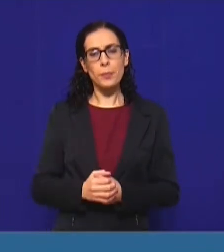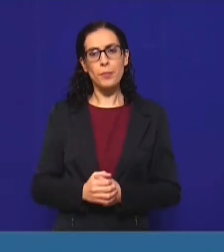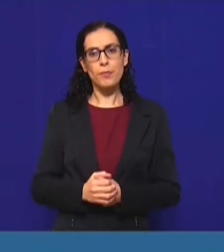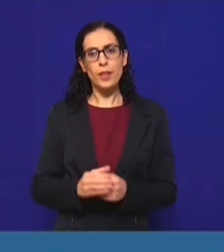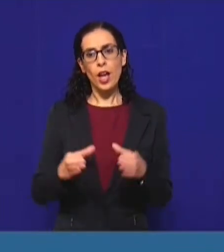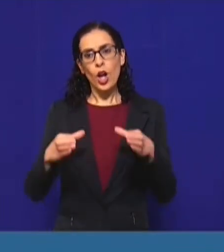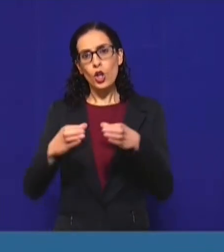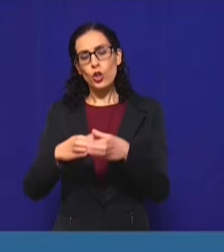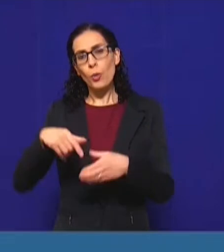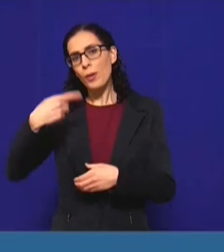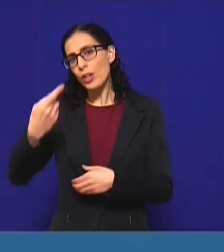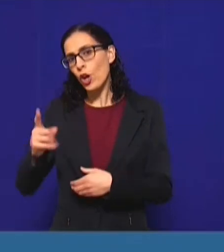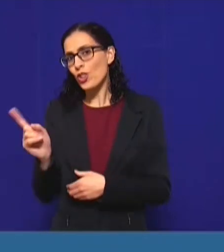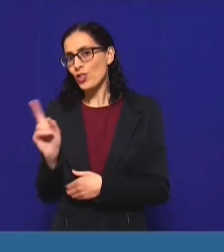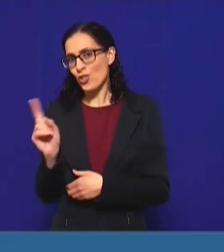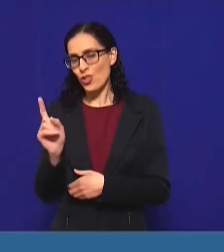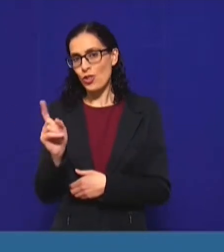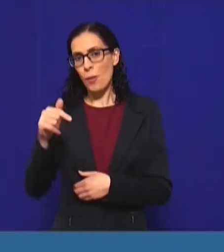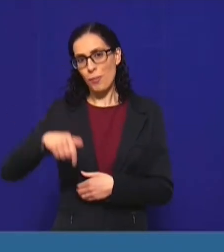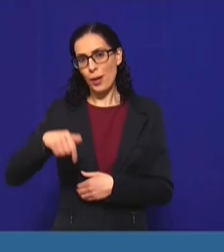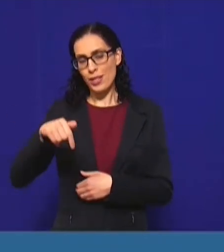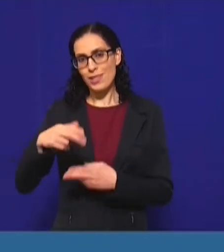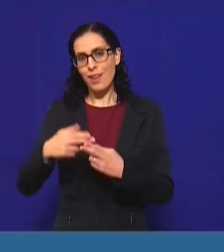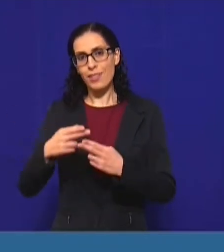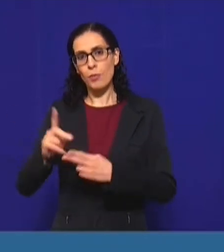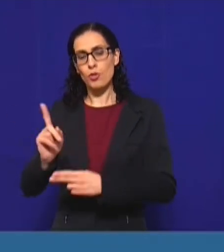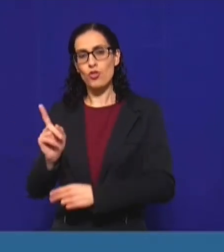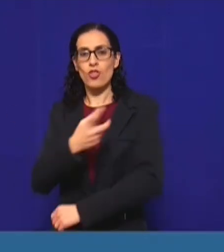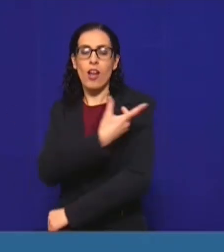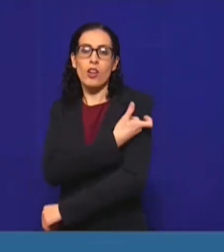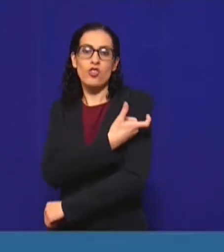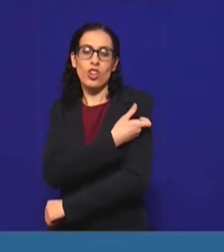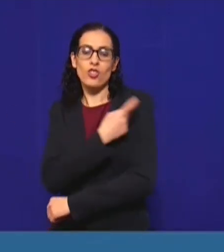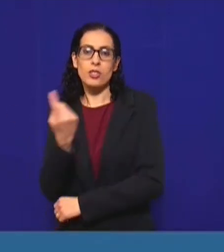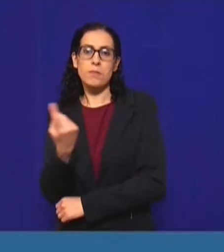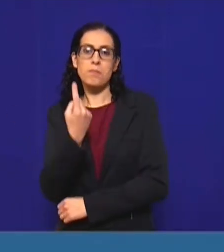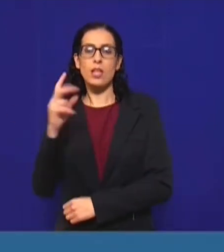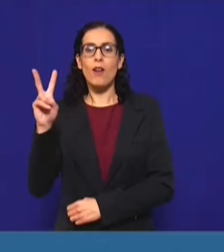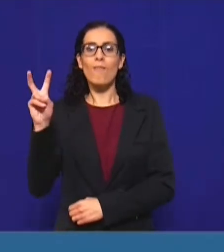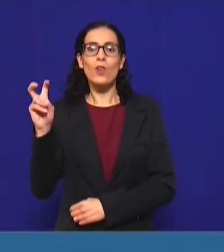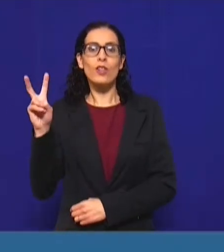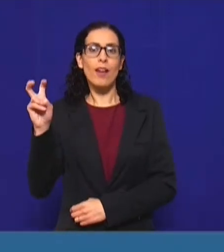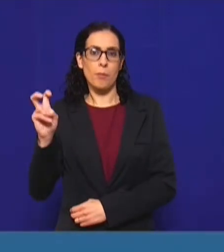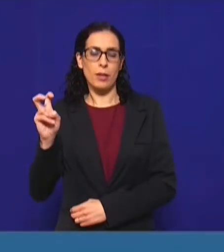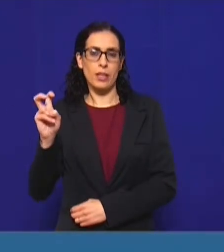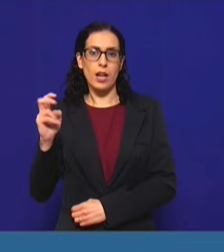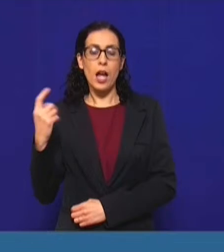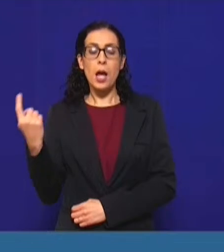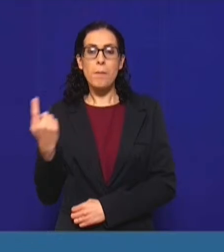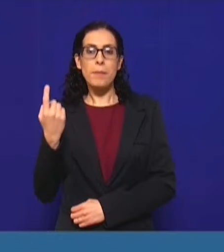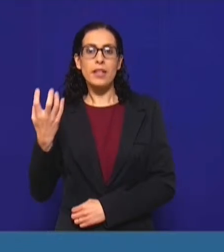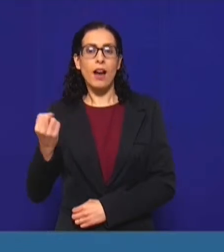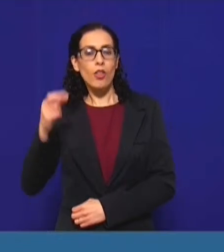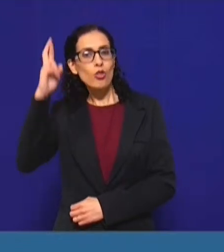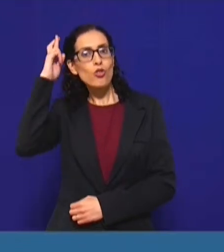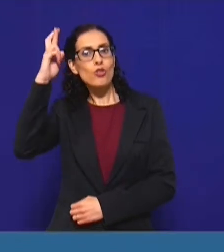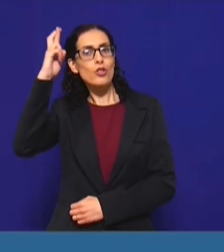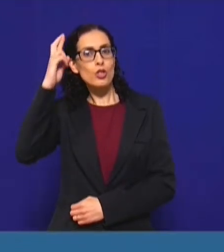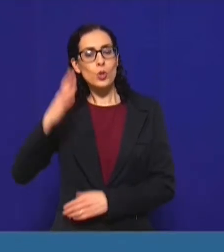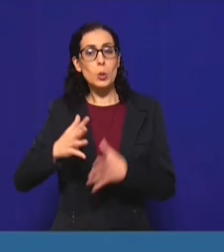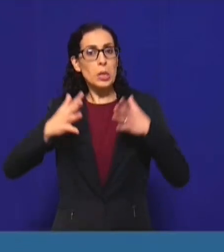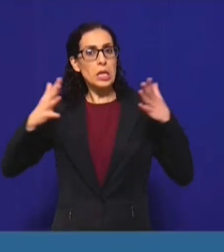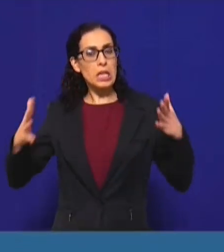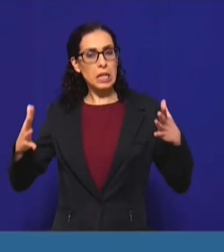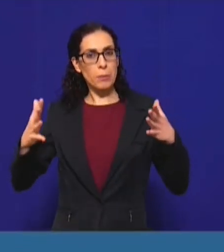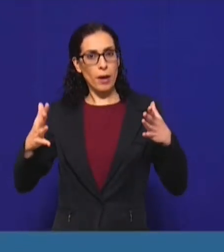huwa dak il-grupp li għaddej bħalissa wkoll li huma nies vulnerabbli li dawk huma nies li jkollhom iktar riskju ta' komplikazzjonijiet